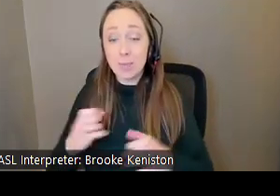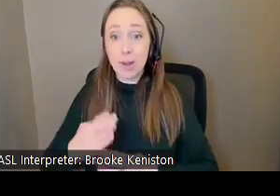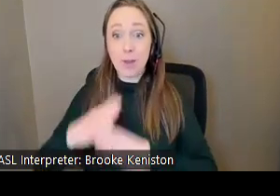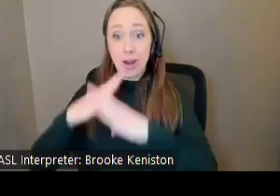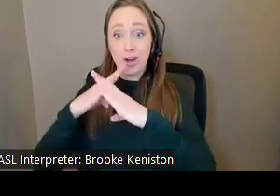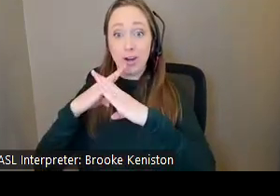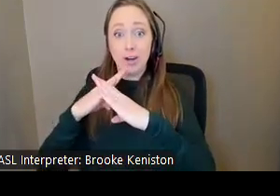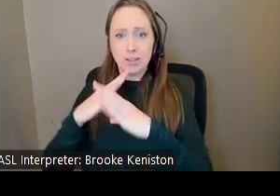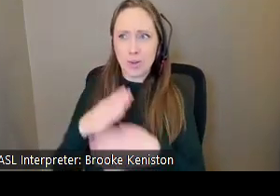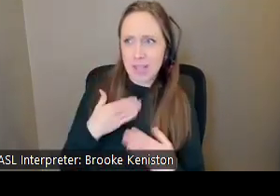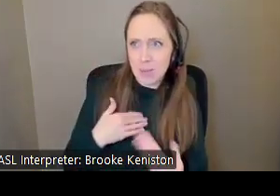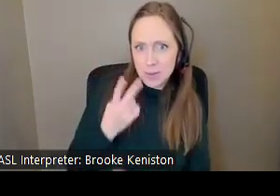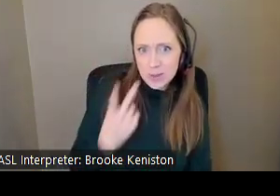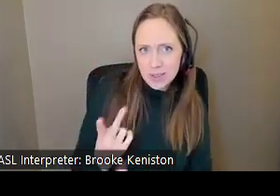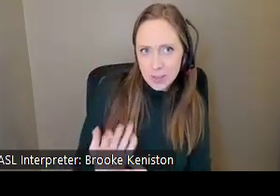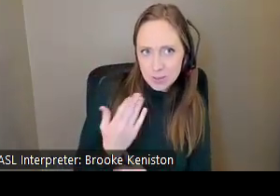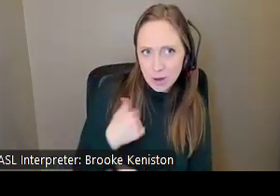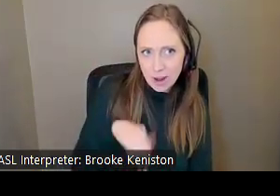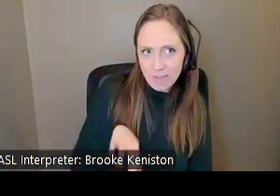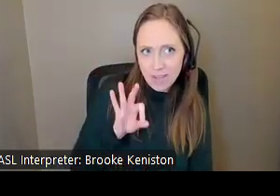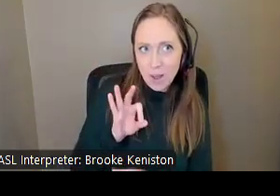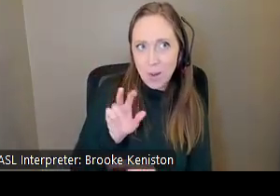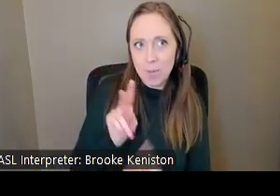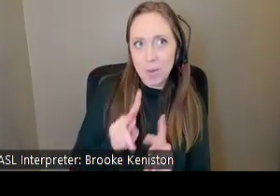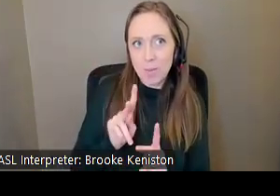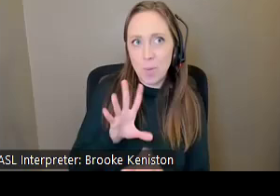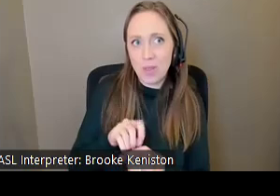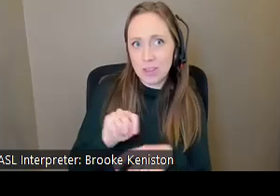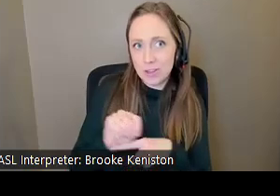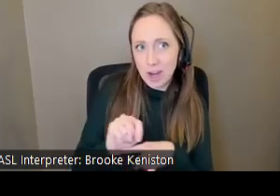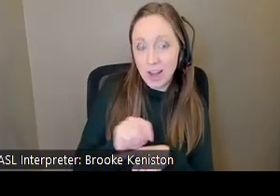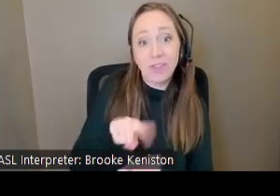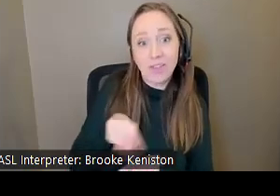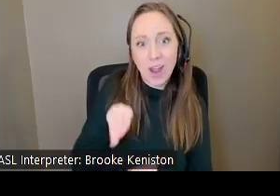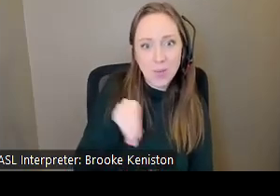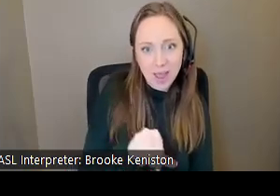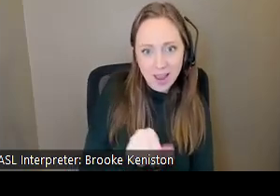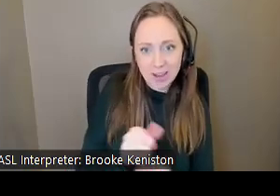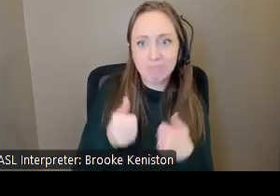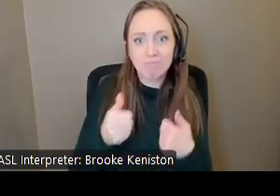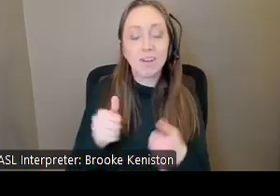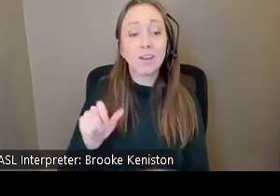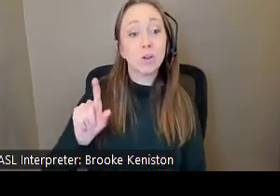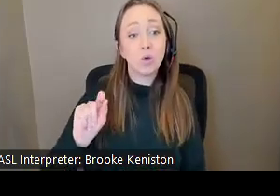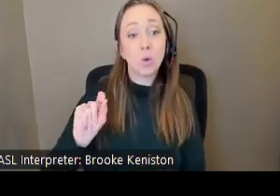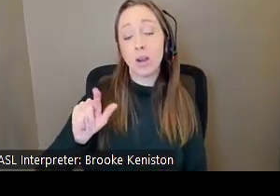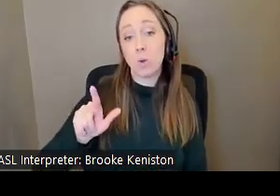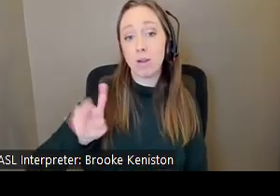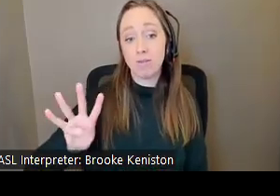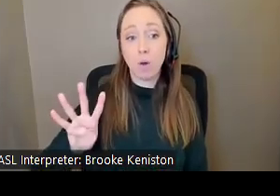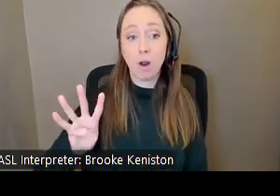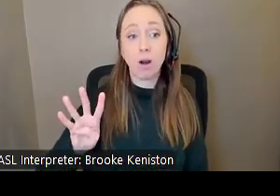get paid here, which is amazing. Only in 2024 did LMFTs and